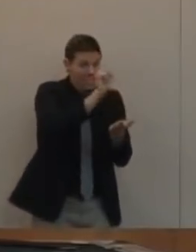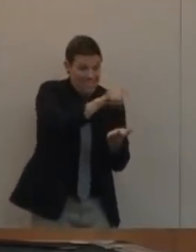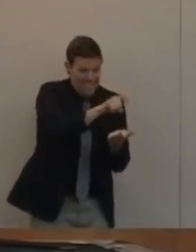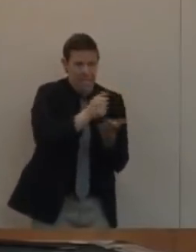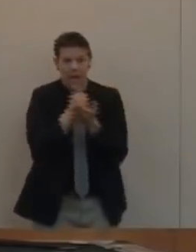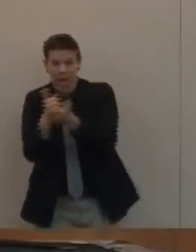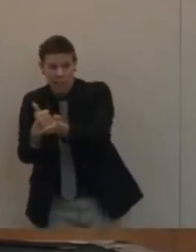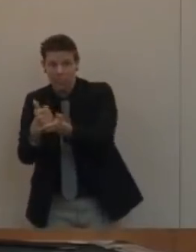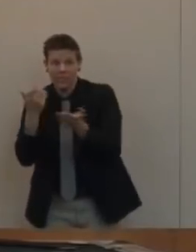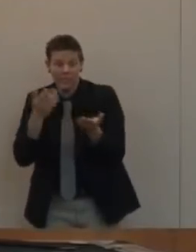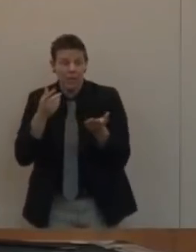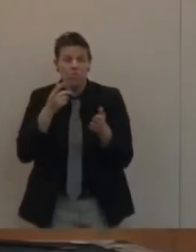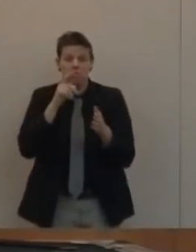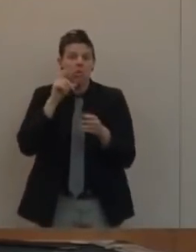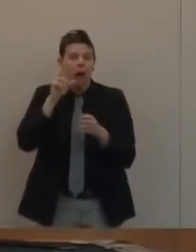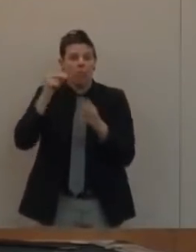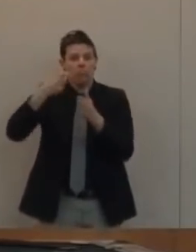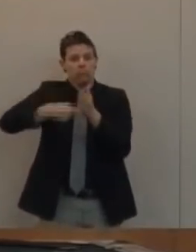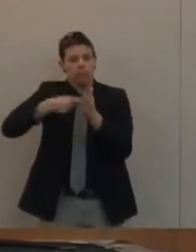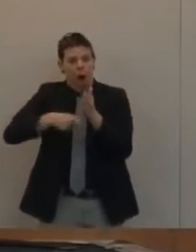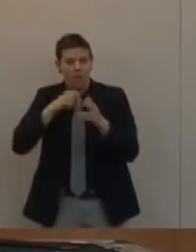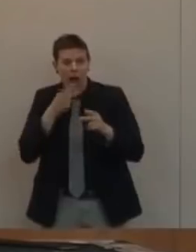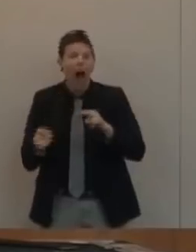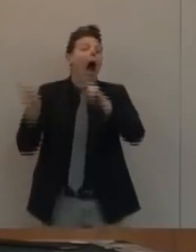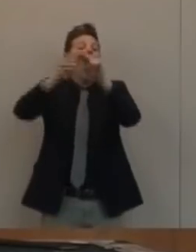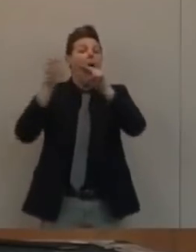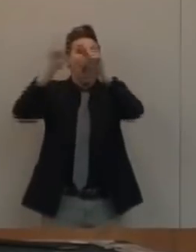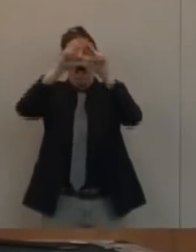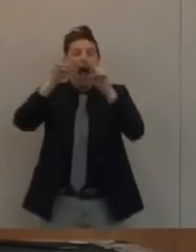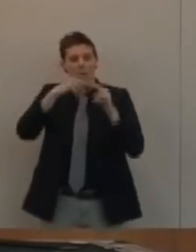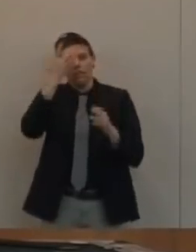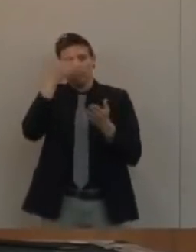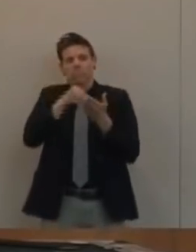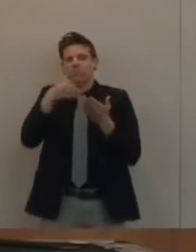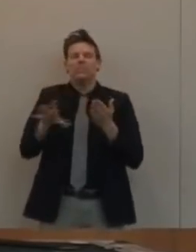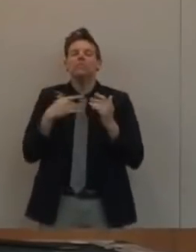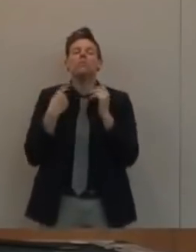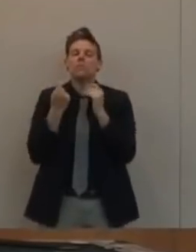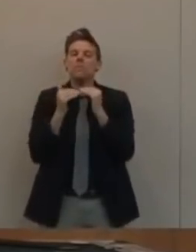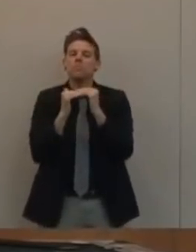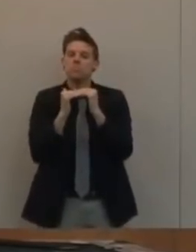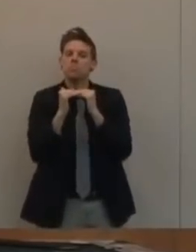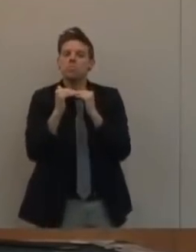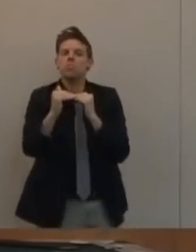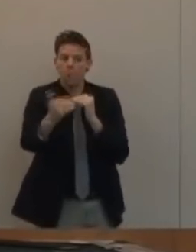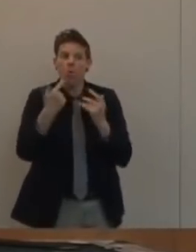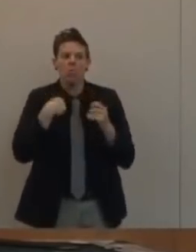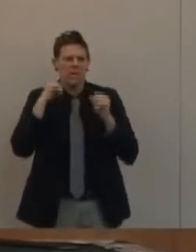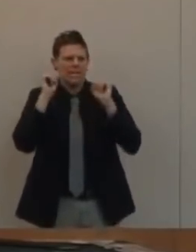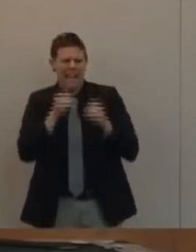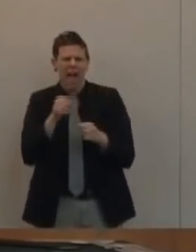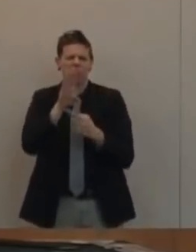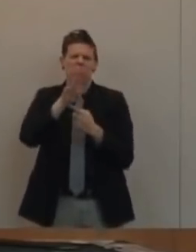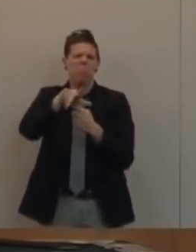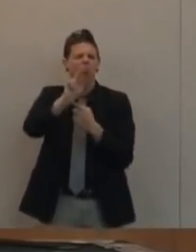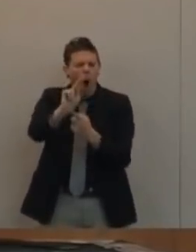it go the other way. 2, being able to buy large quantities, particularly of the medical respirator masks,